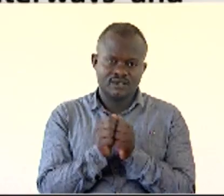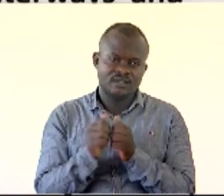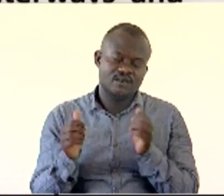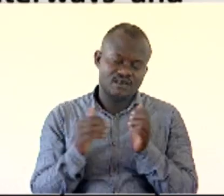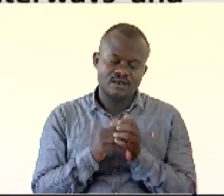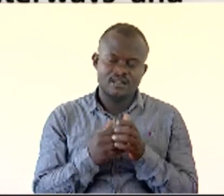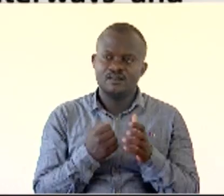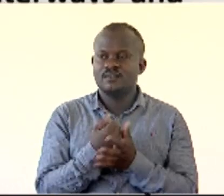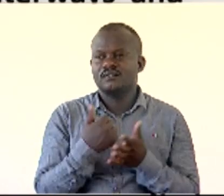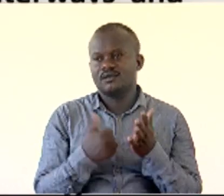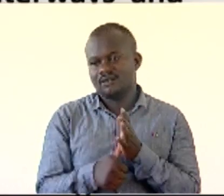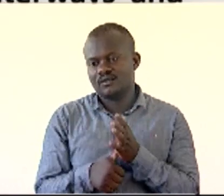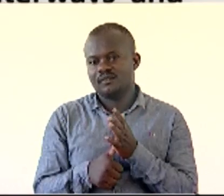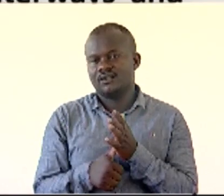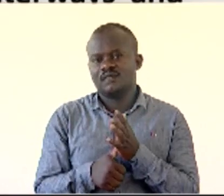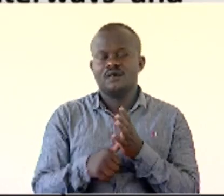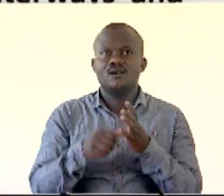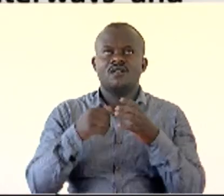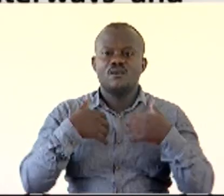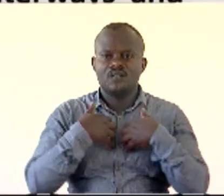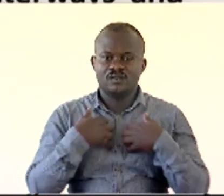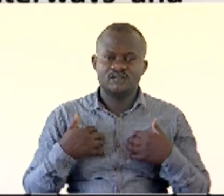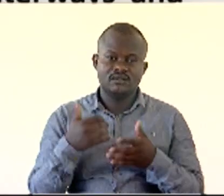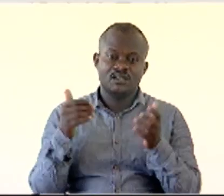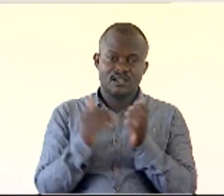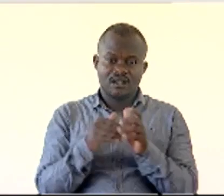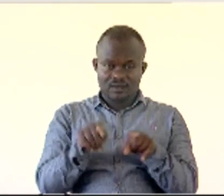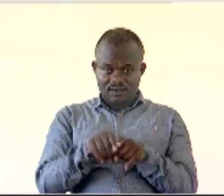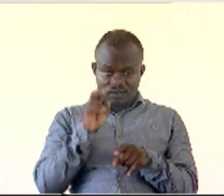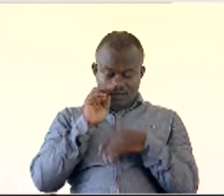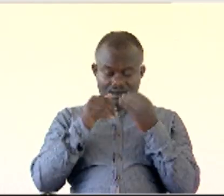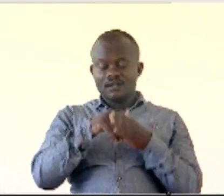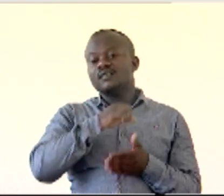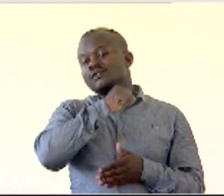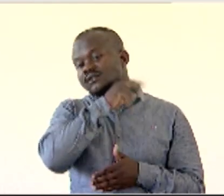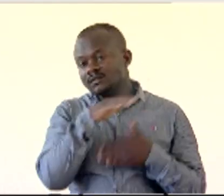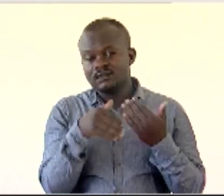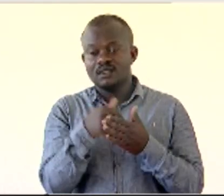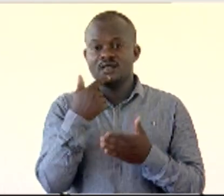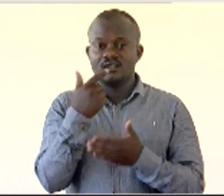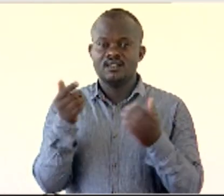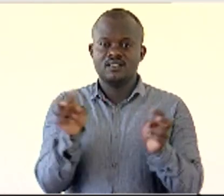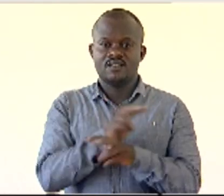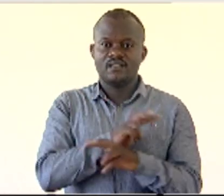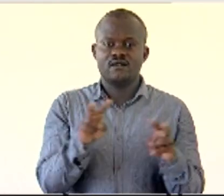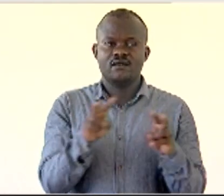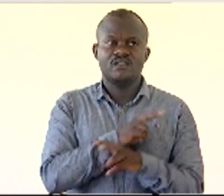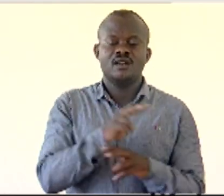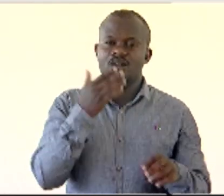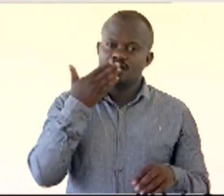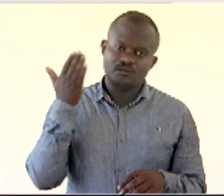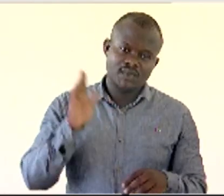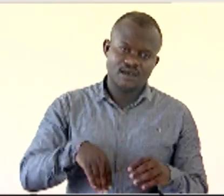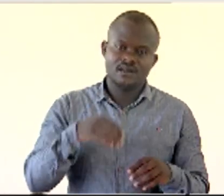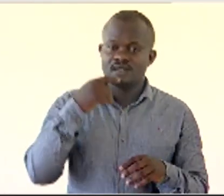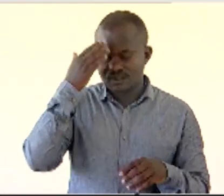harm wildlife. As you have seen, pollution is very dangerous.